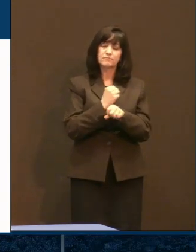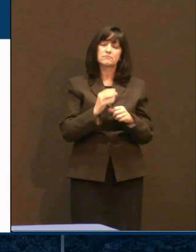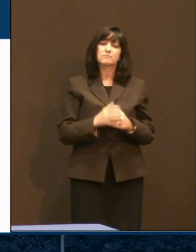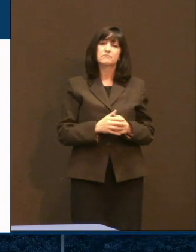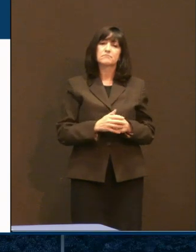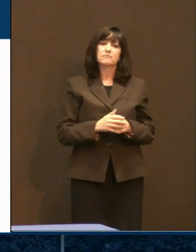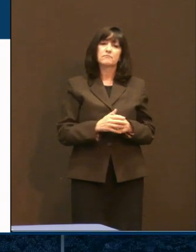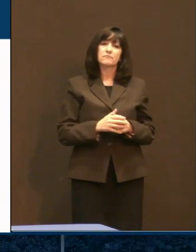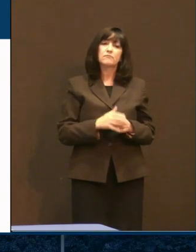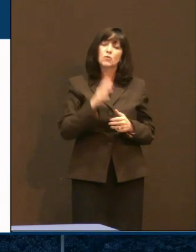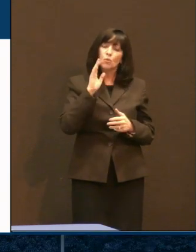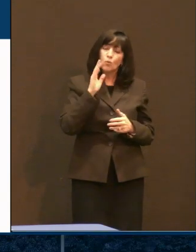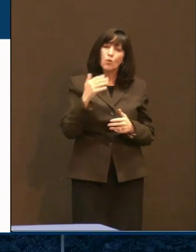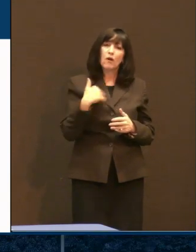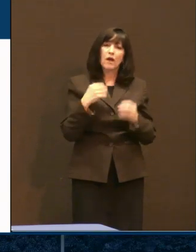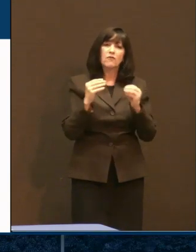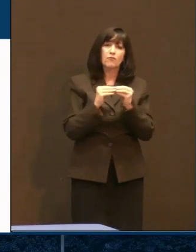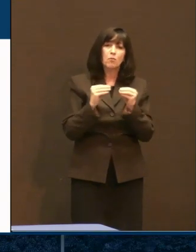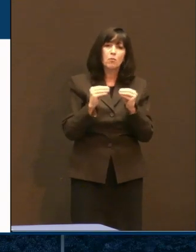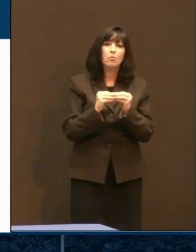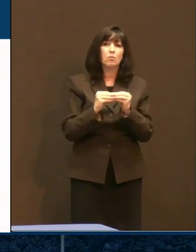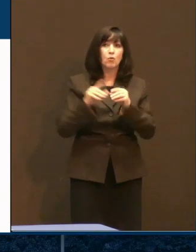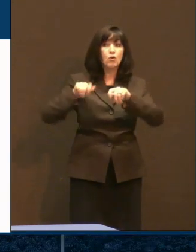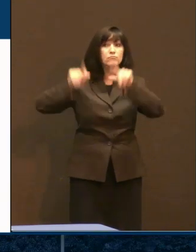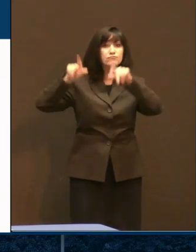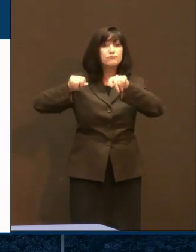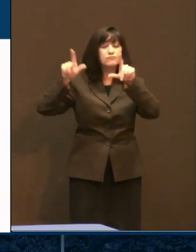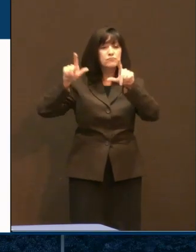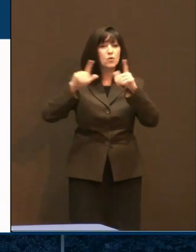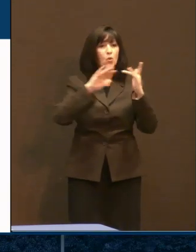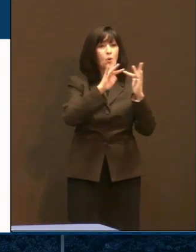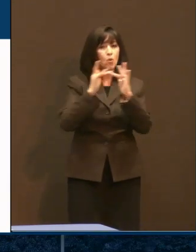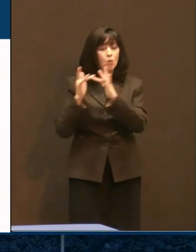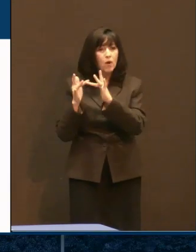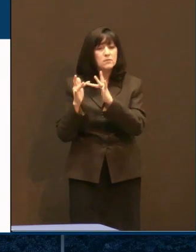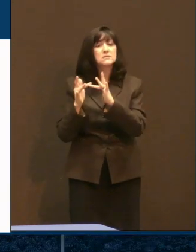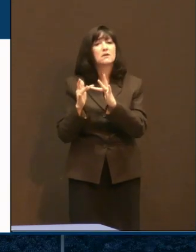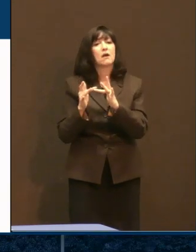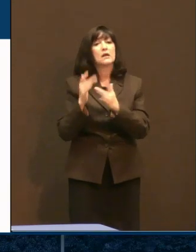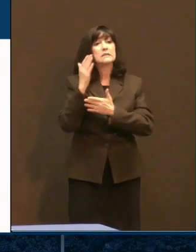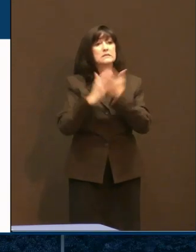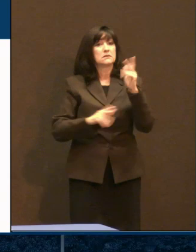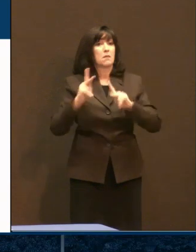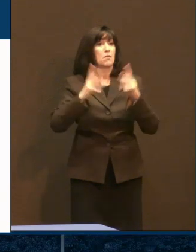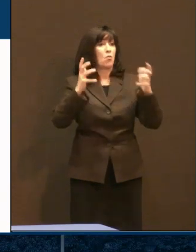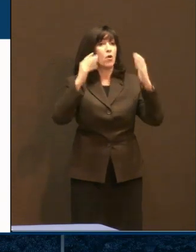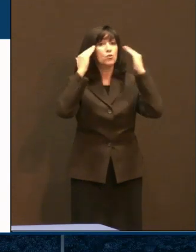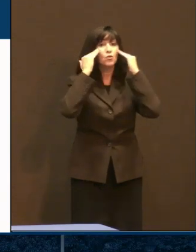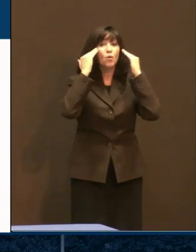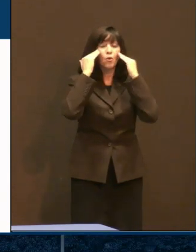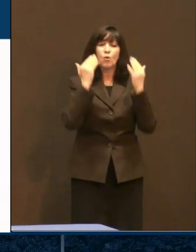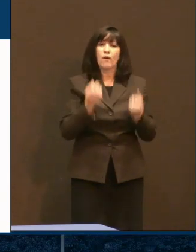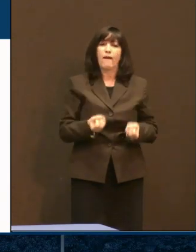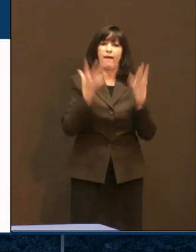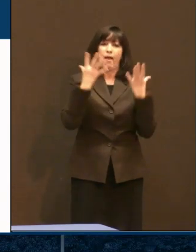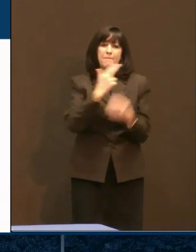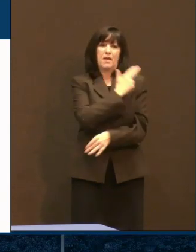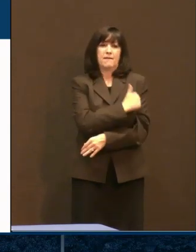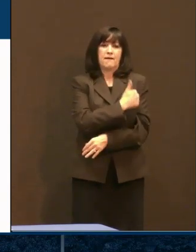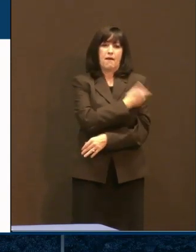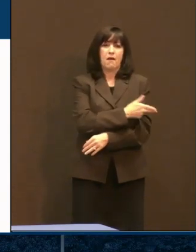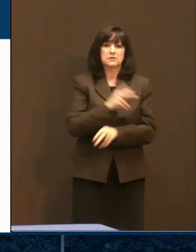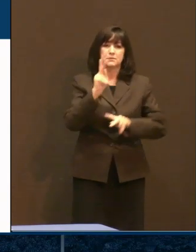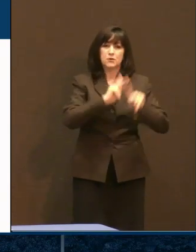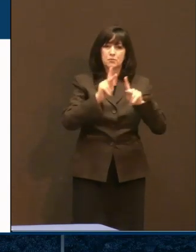indicators on our website in terms of hospital capacity, which is a requirement, in terms of, again, our